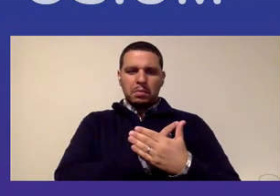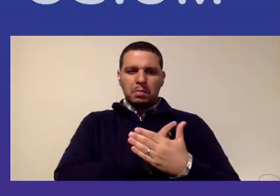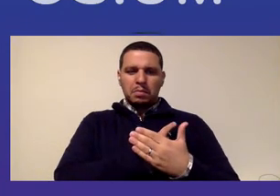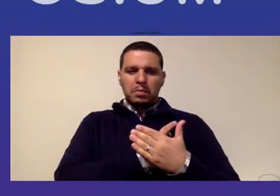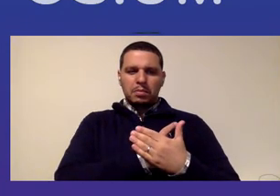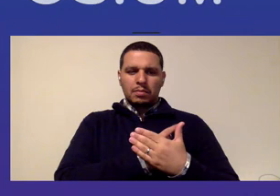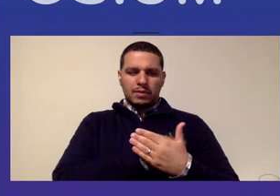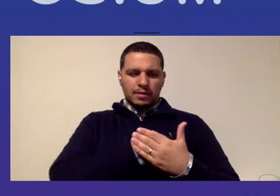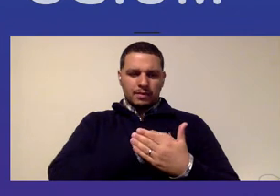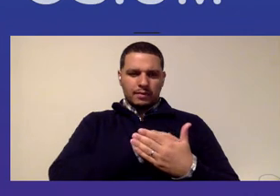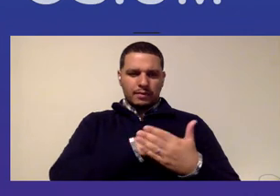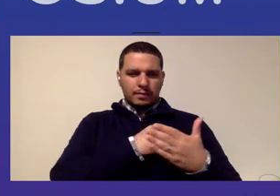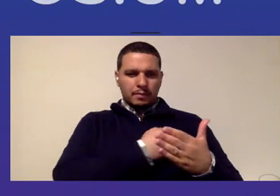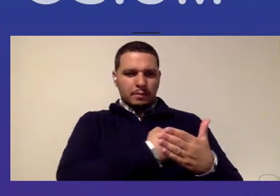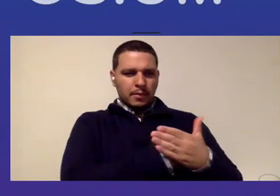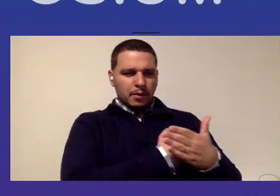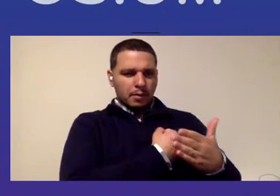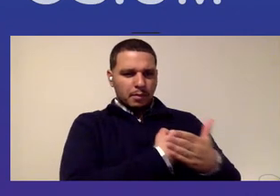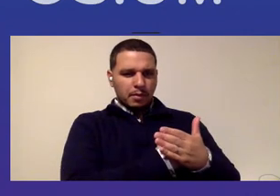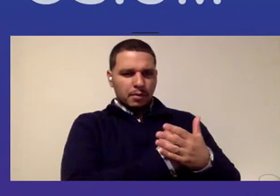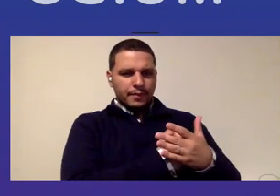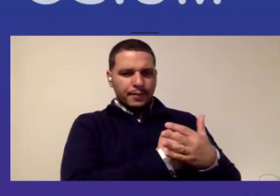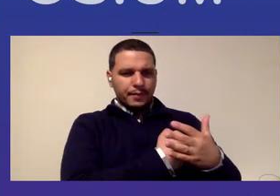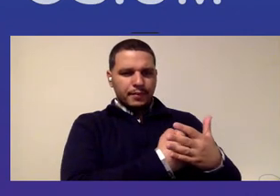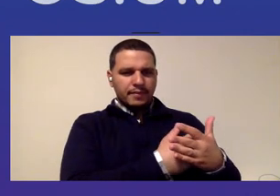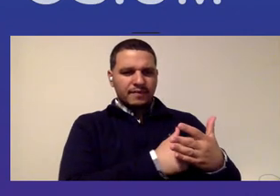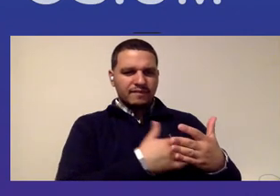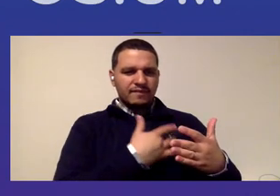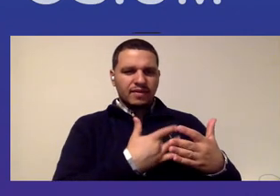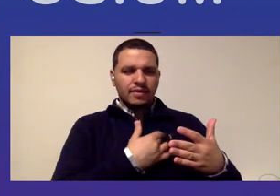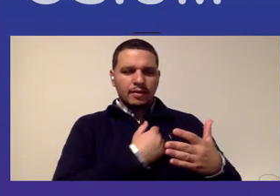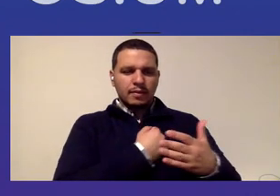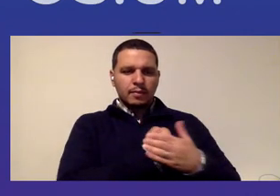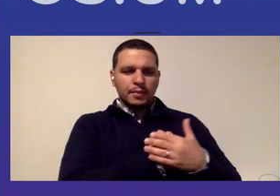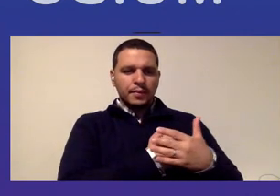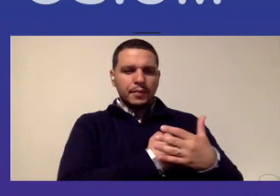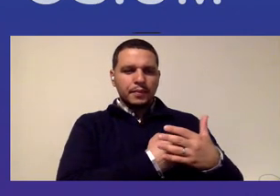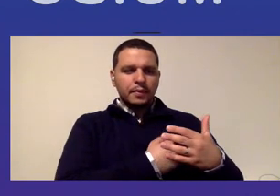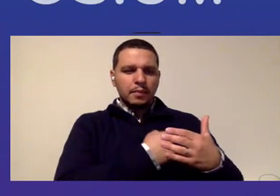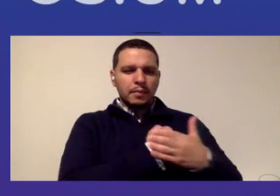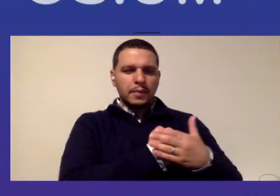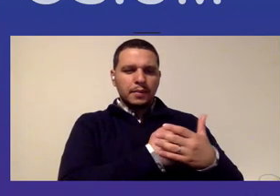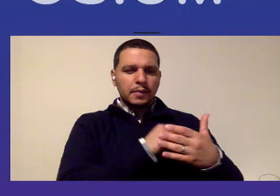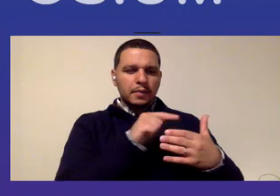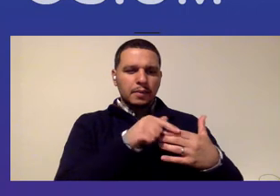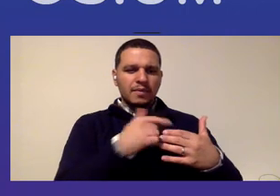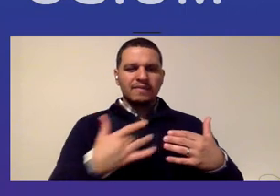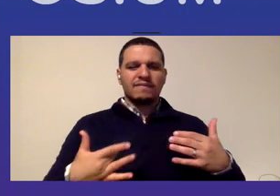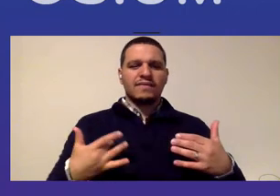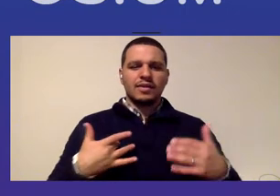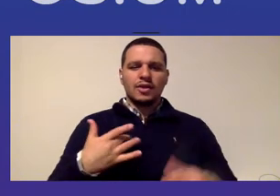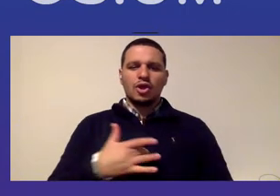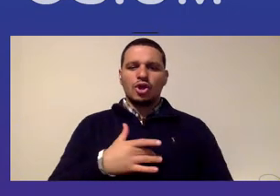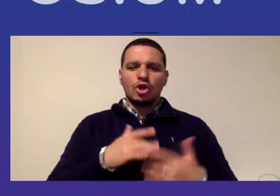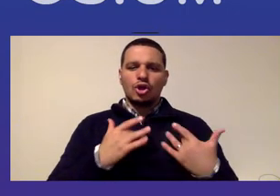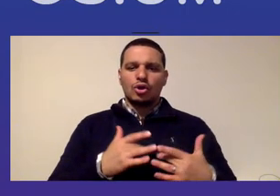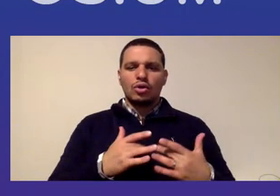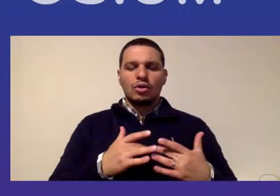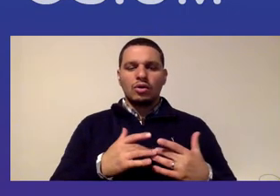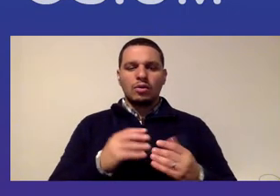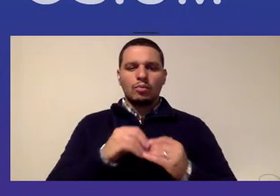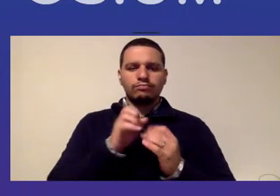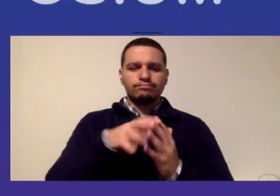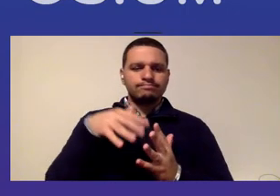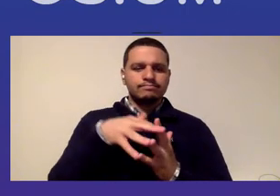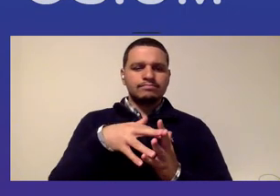This body, hands on body, body to body contact, allowing us to maybe feel even more grounded, even more